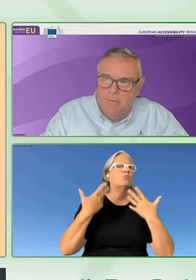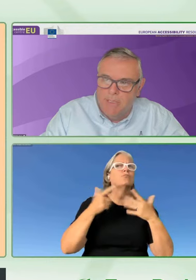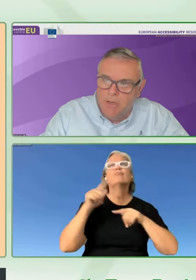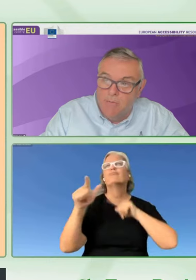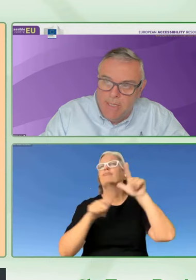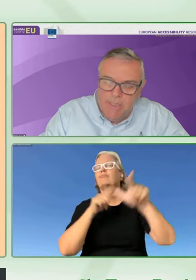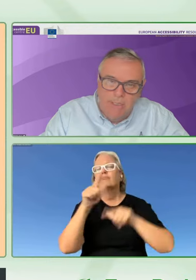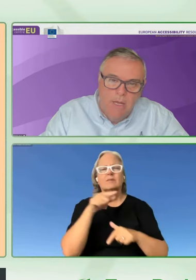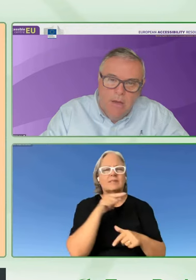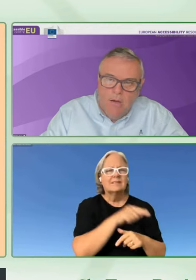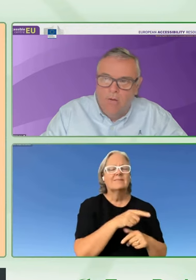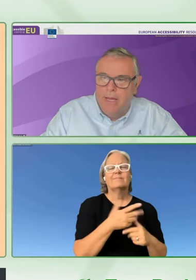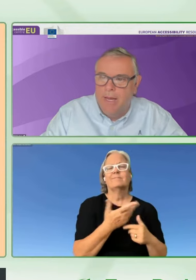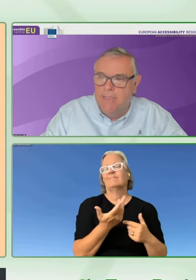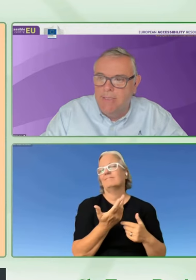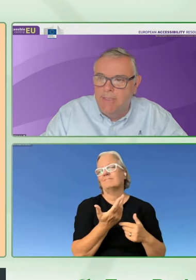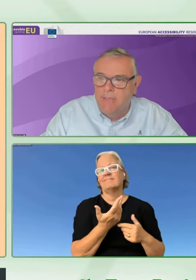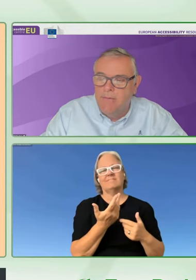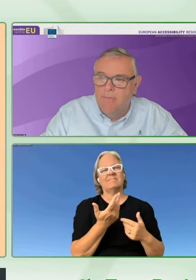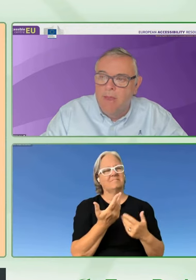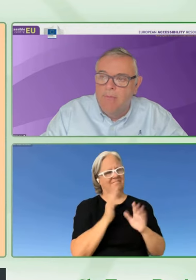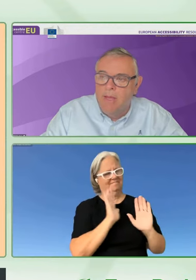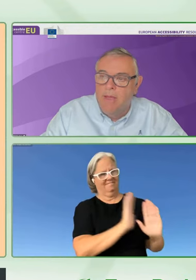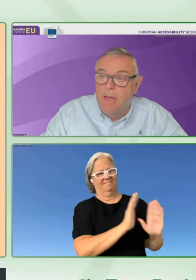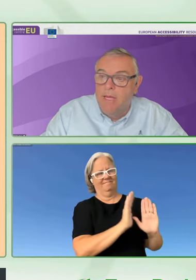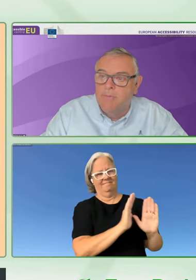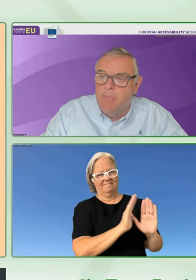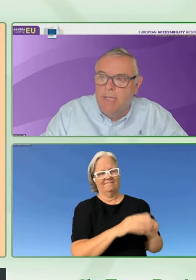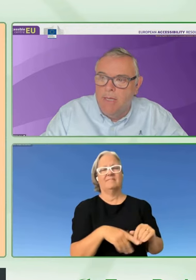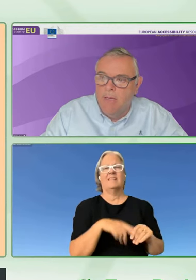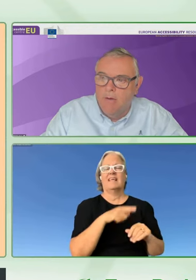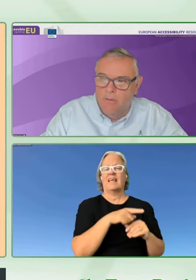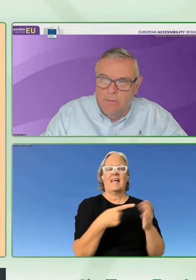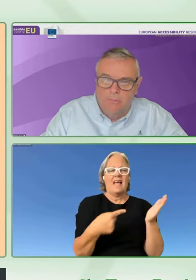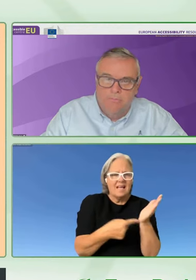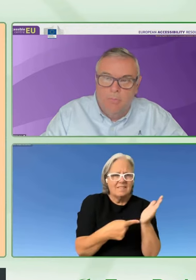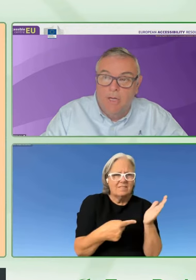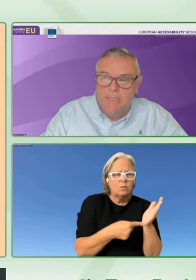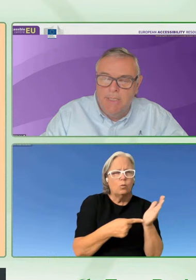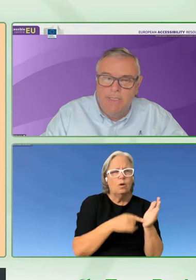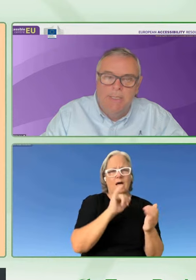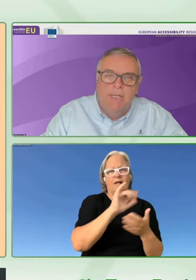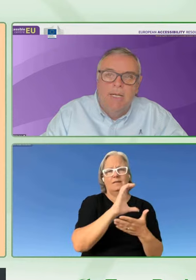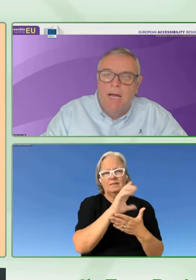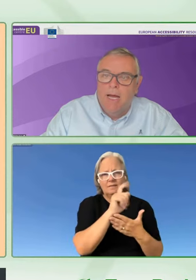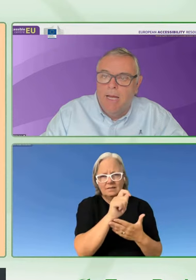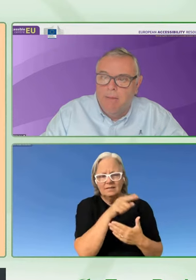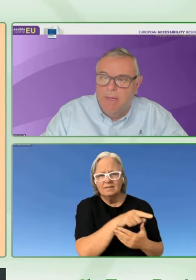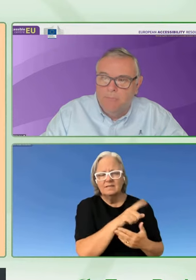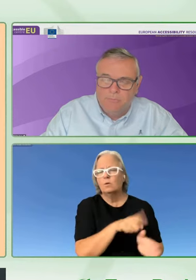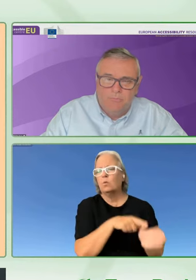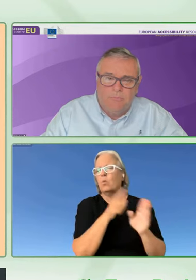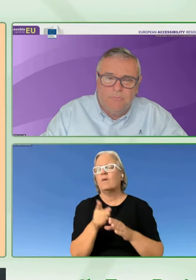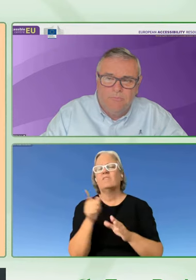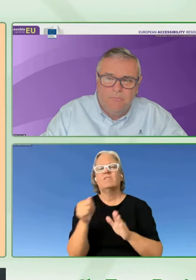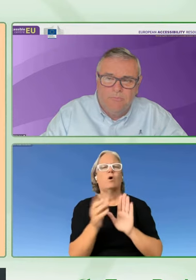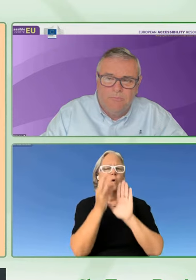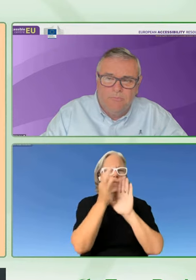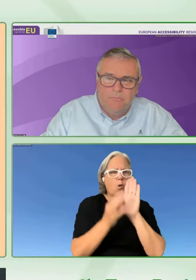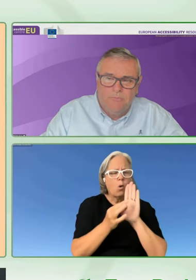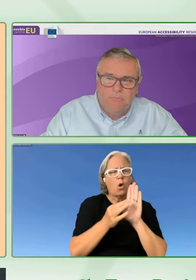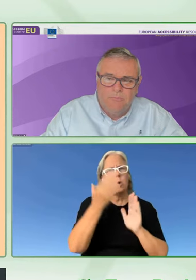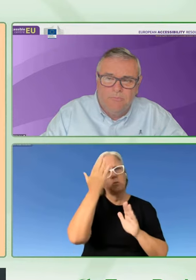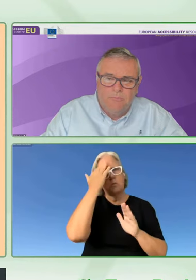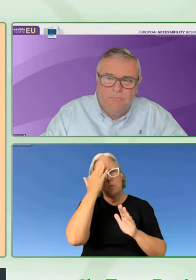Kepler University of Linz on ICT, the EASPD on policies, and